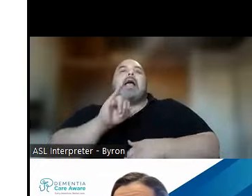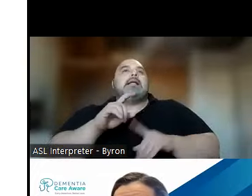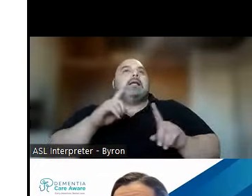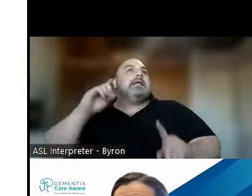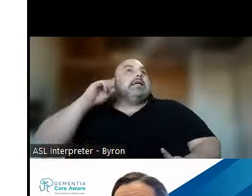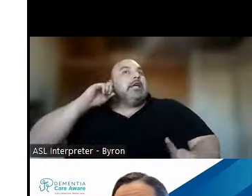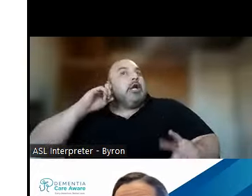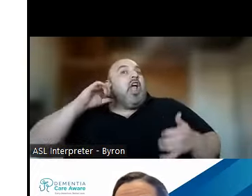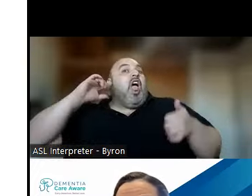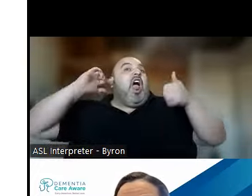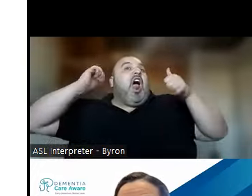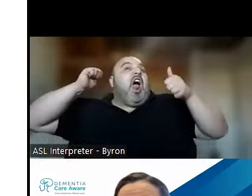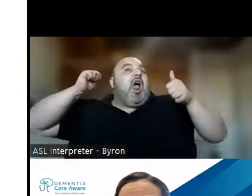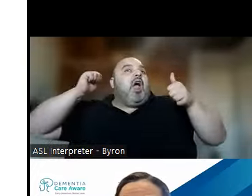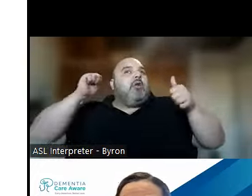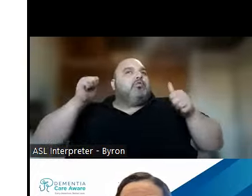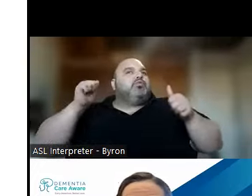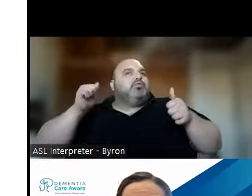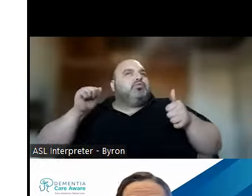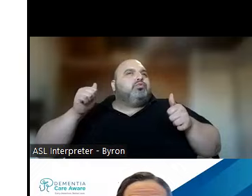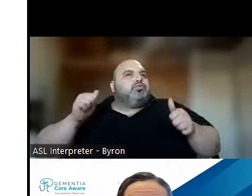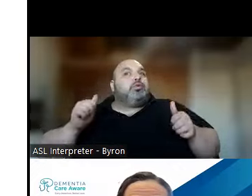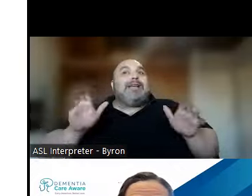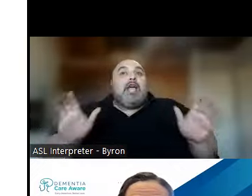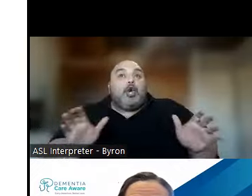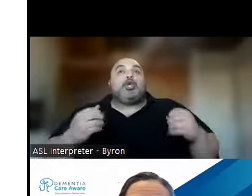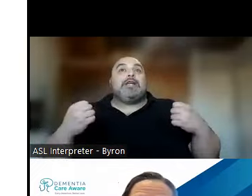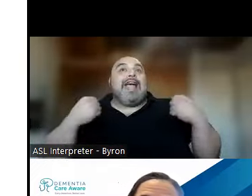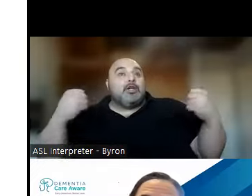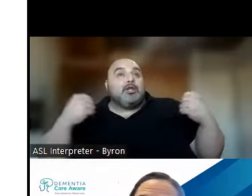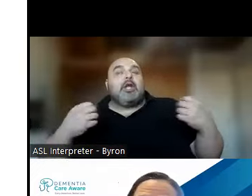radically slow decline, encouraging exercise. So these are really,